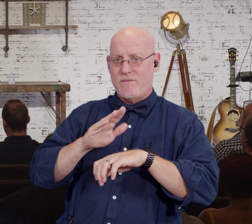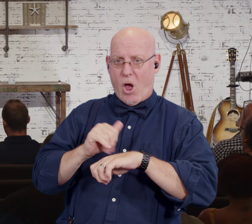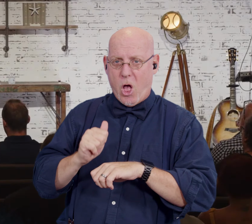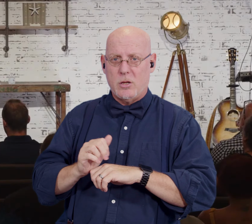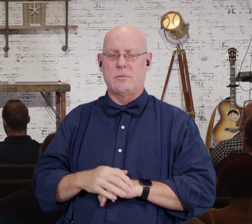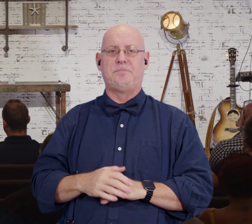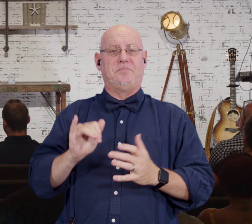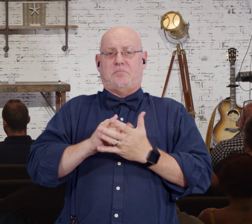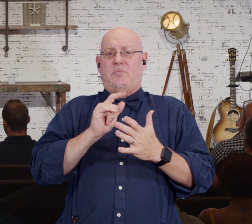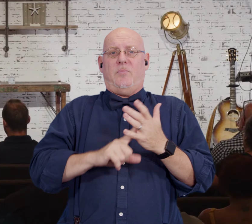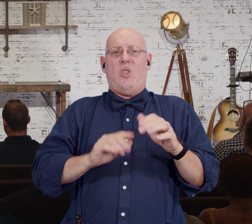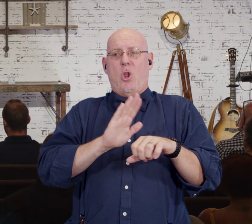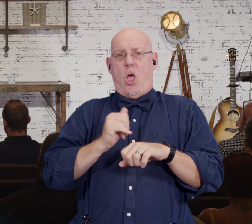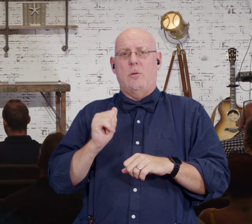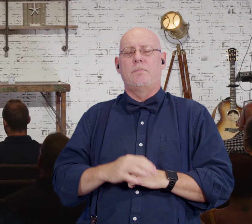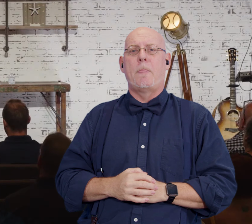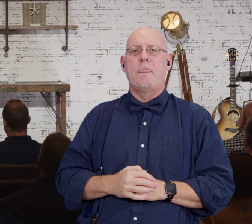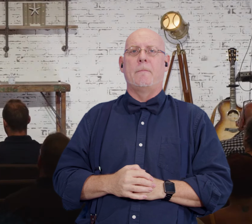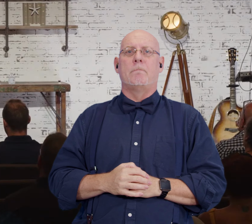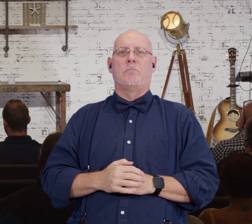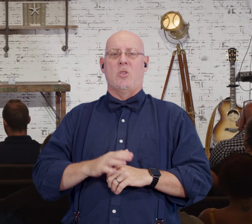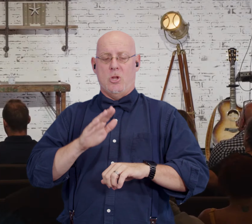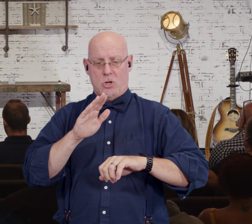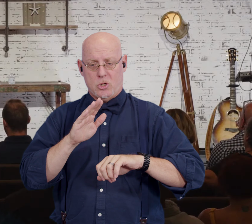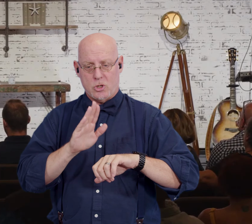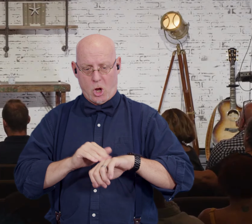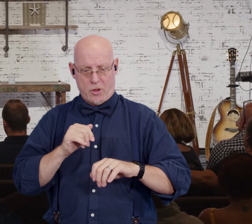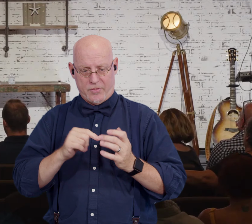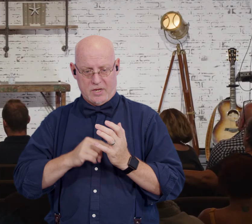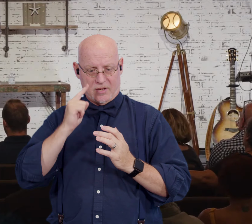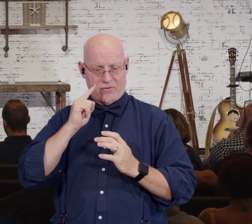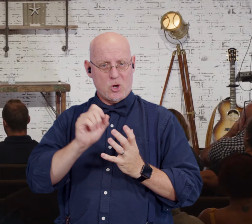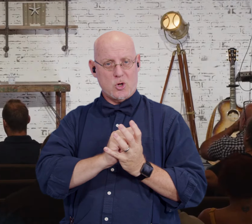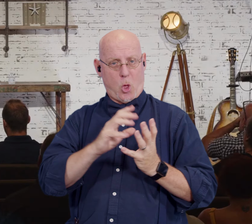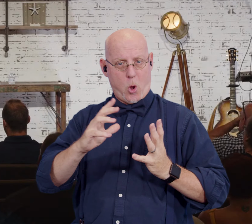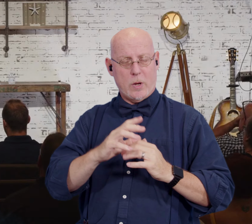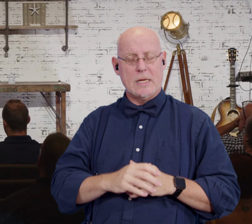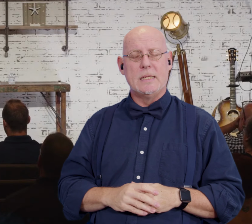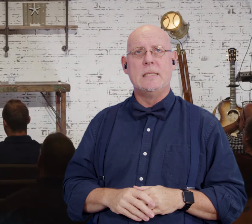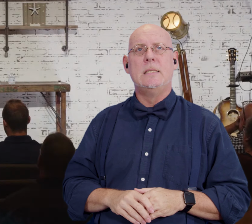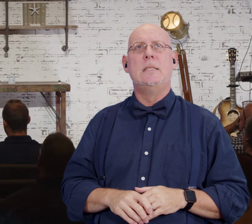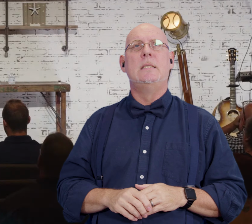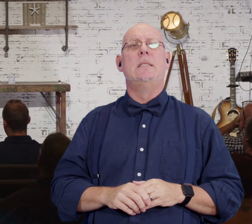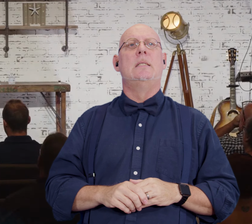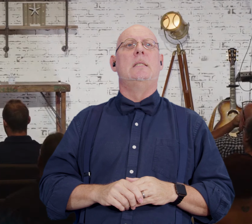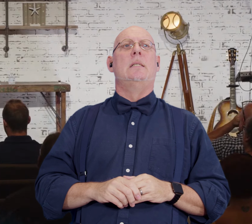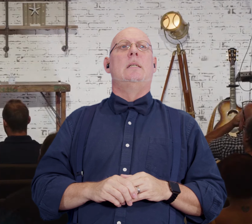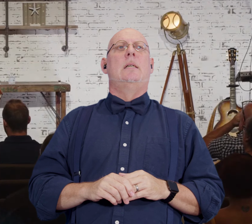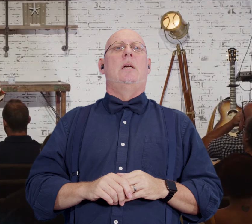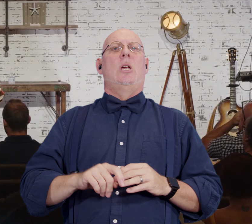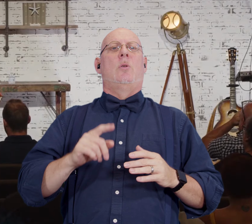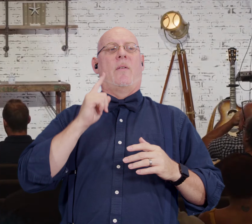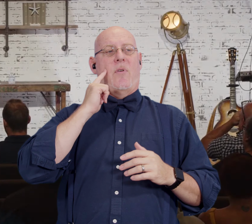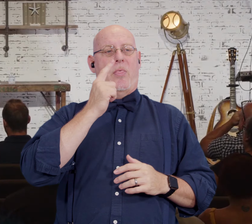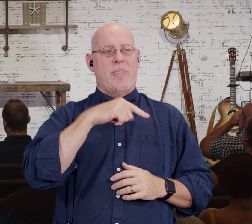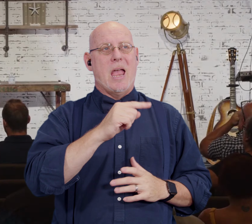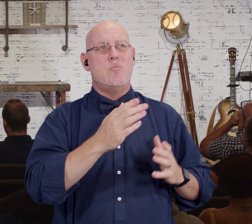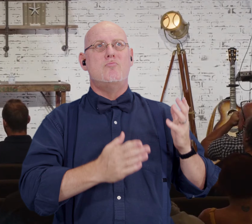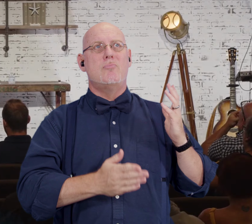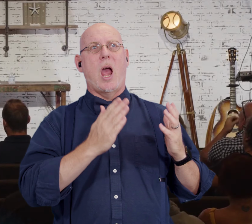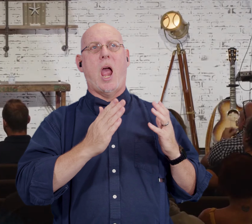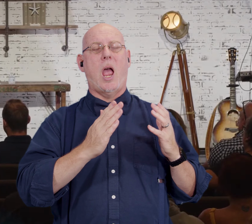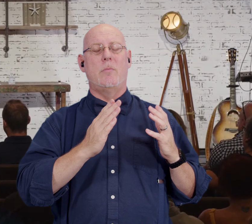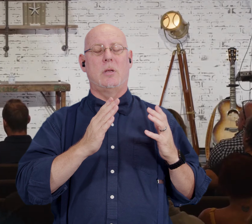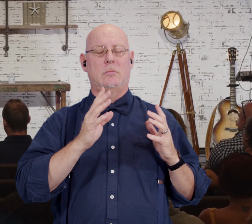called you to. That is what he's calling them to. Now, he calls them to this based on a glory. And this is what's, for them,